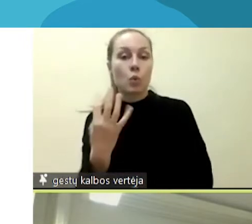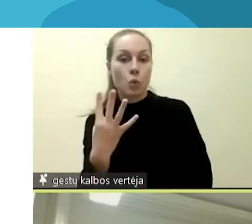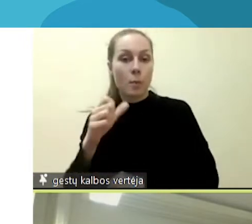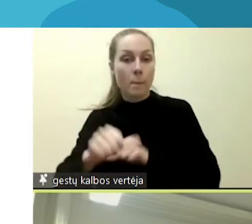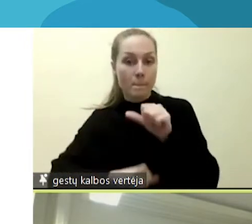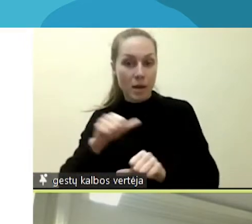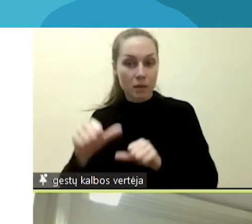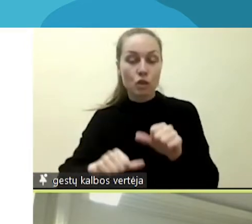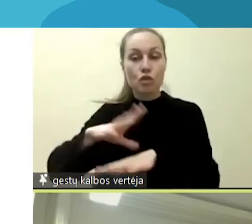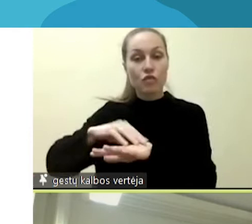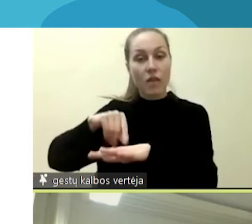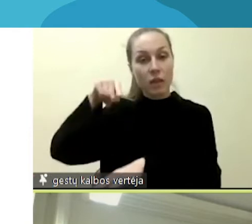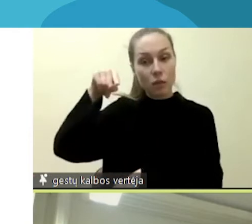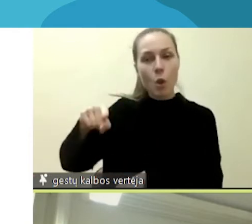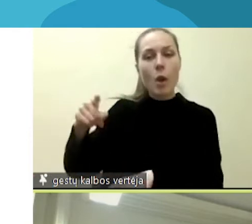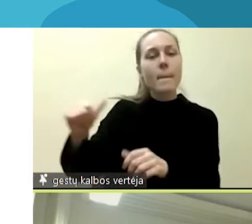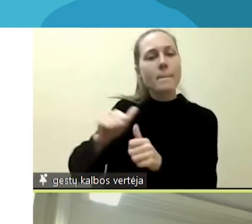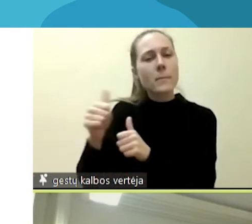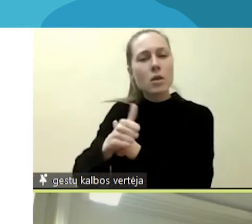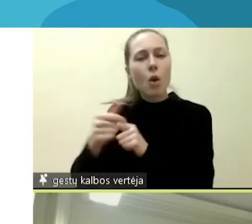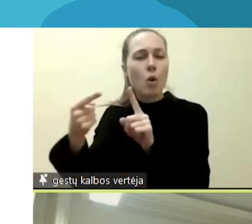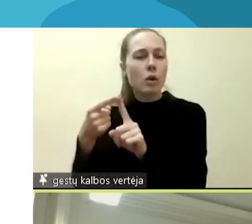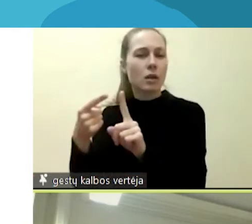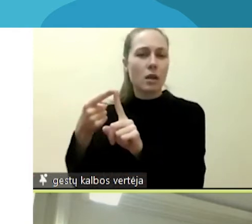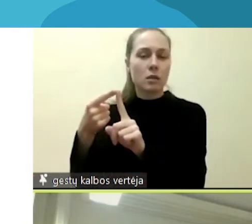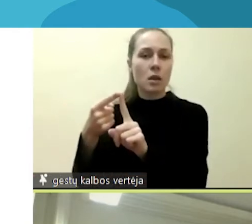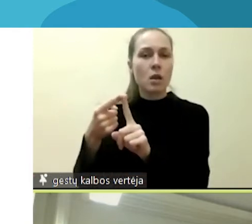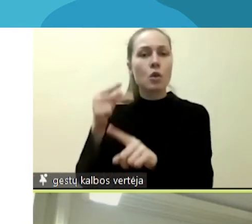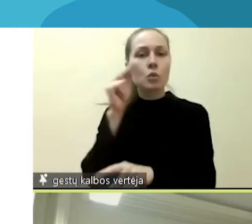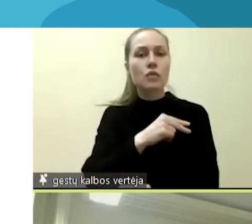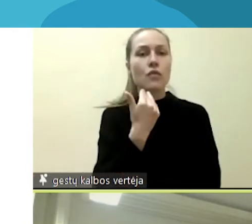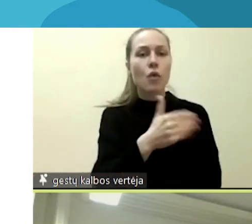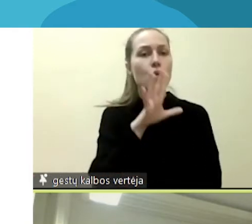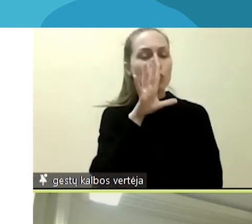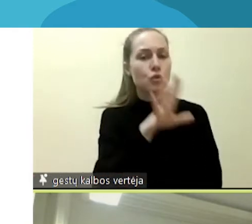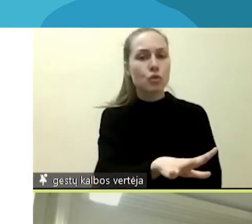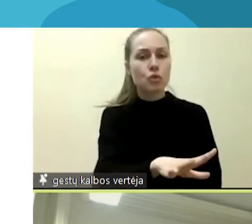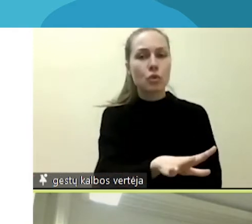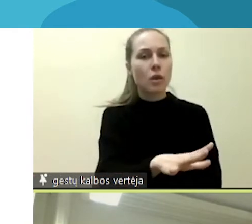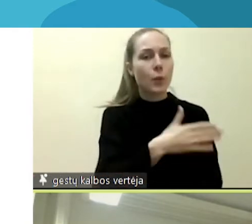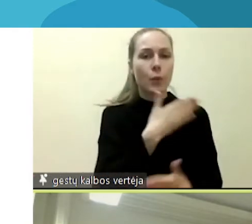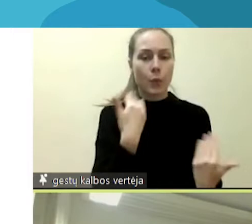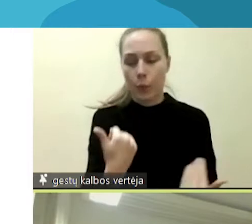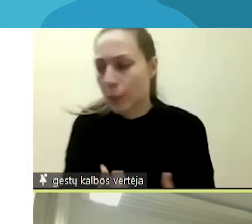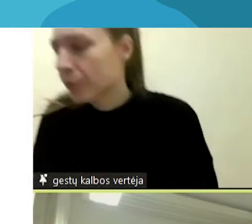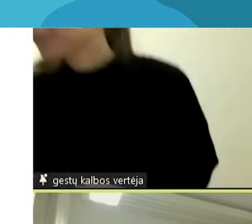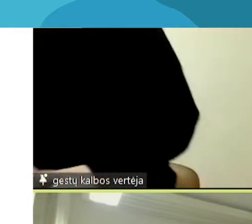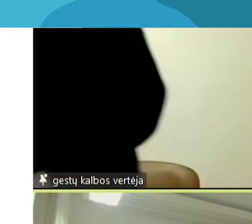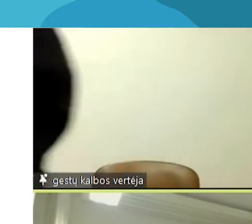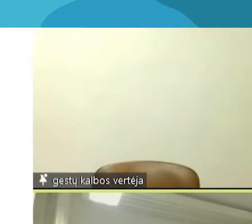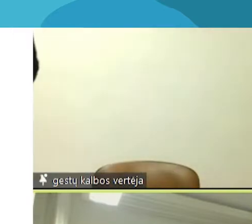hard to find people who want to work, and if we are allowed to have bigger units,